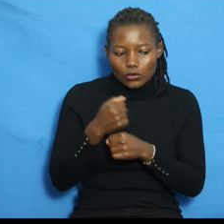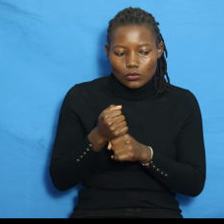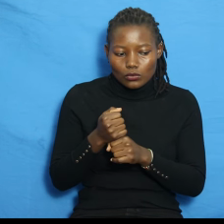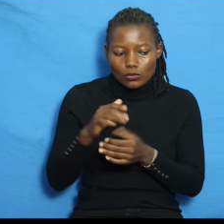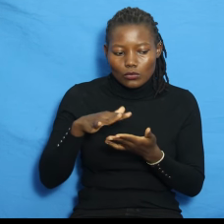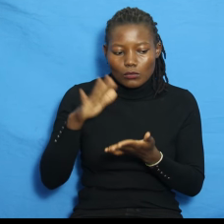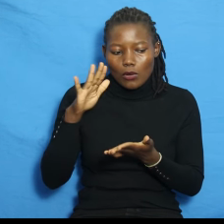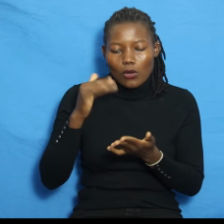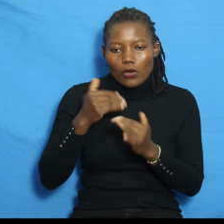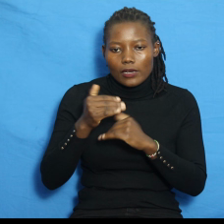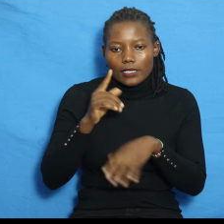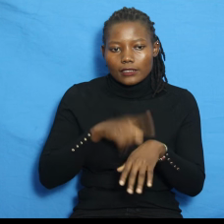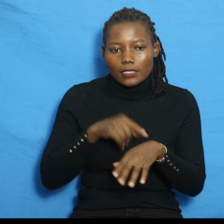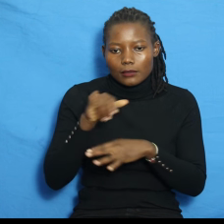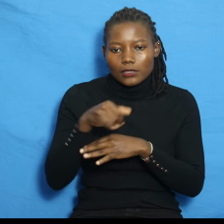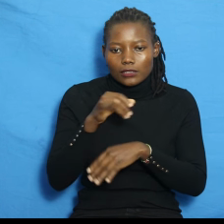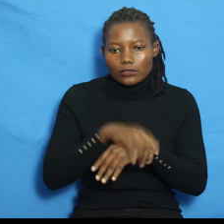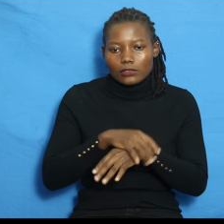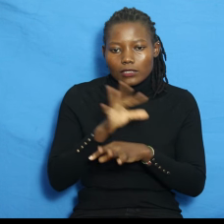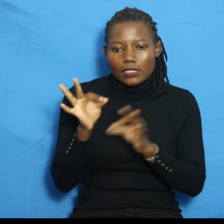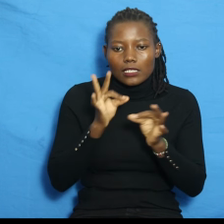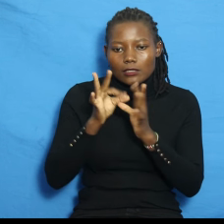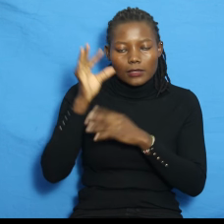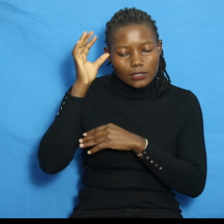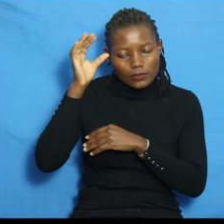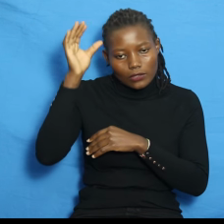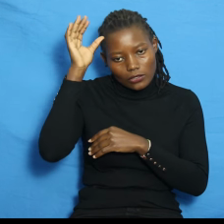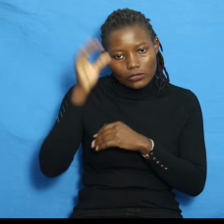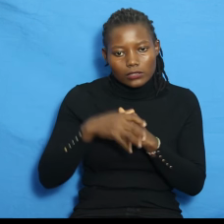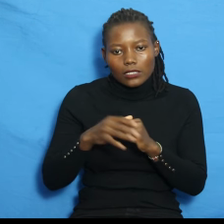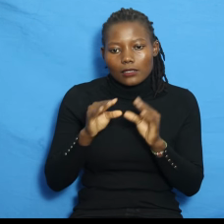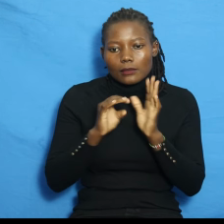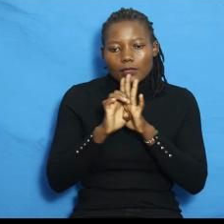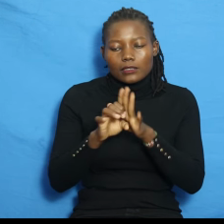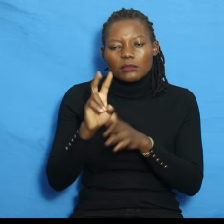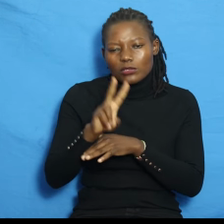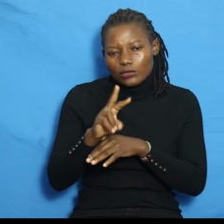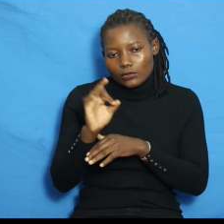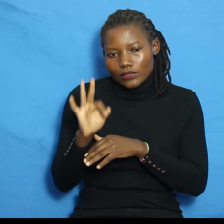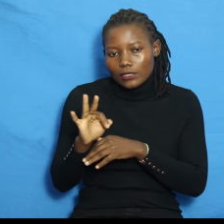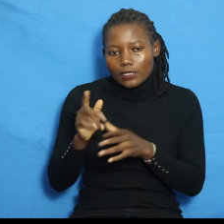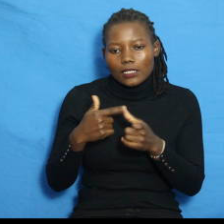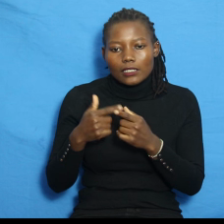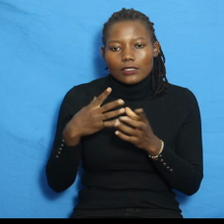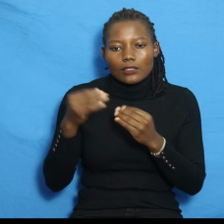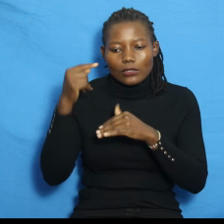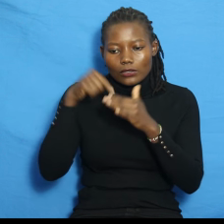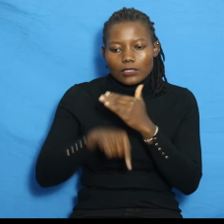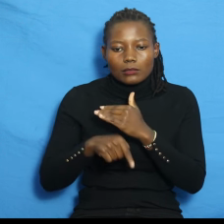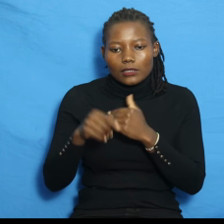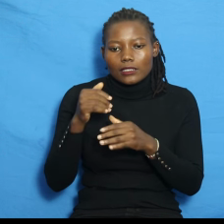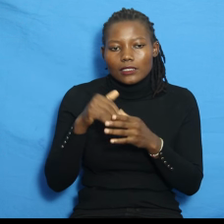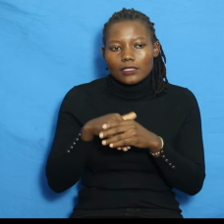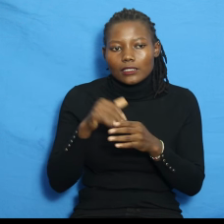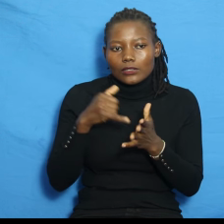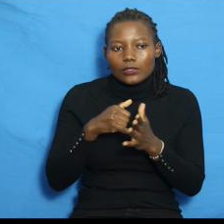next time is to just get a particular concept, like two of them, and then we go deeply into it, and we can even